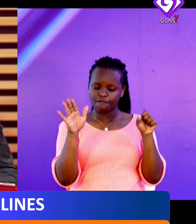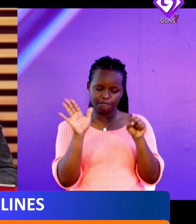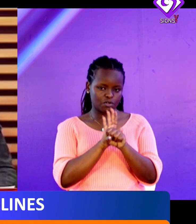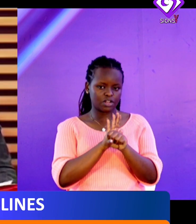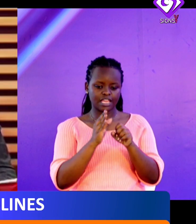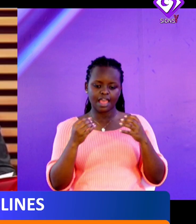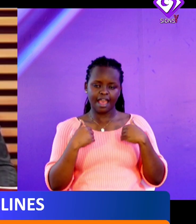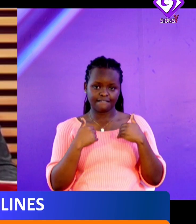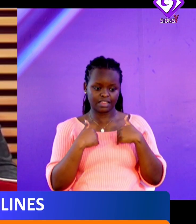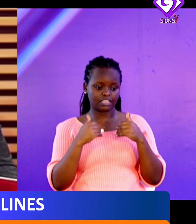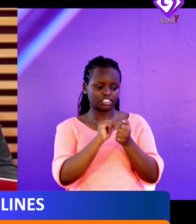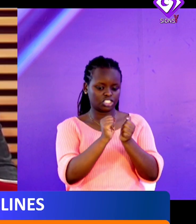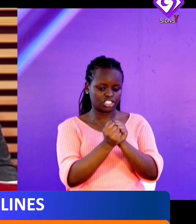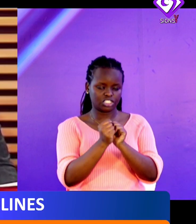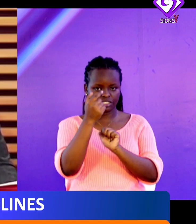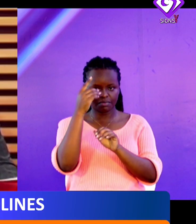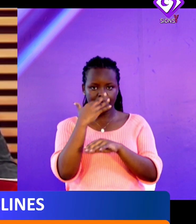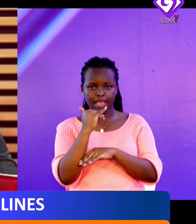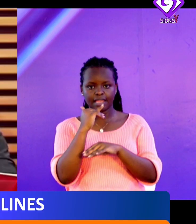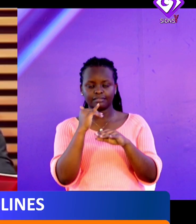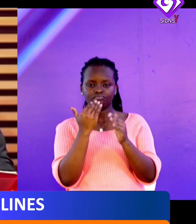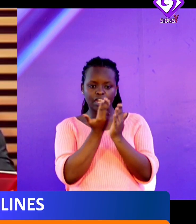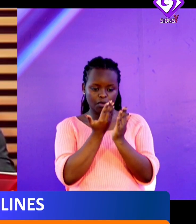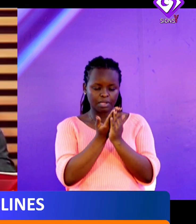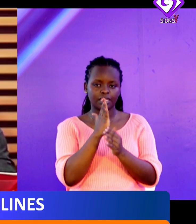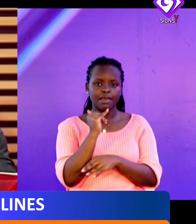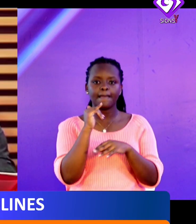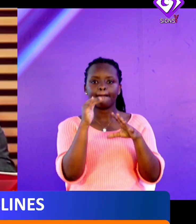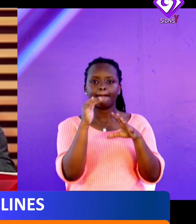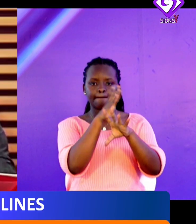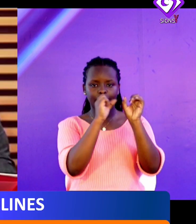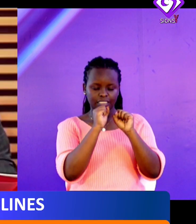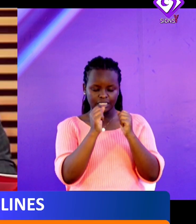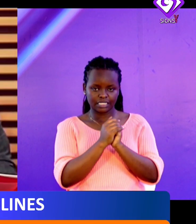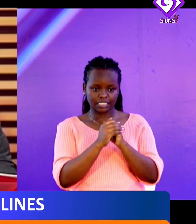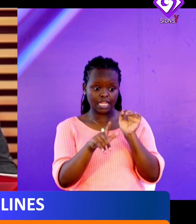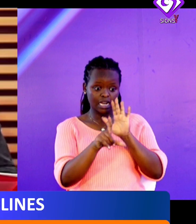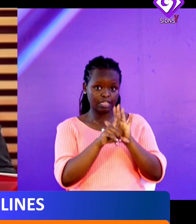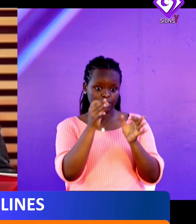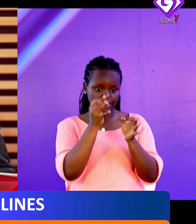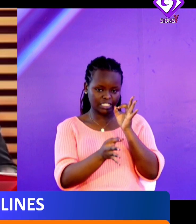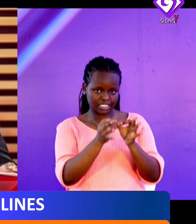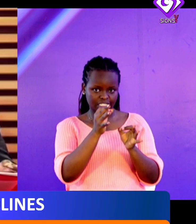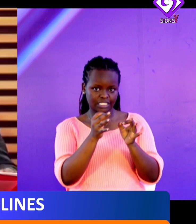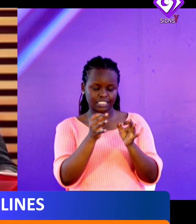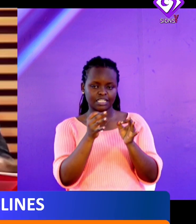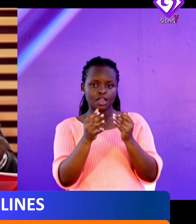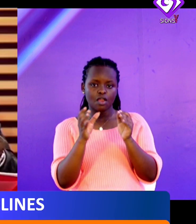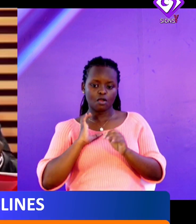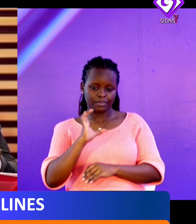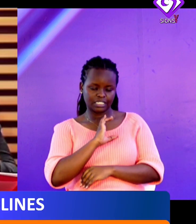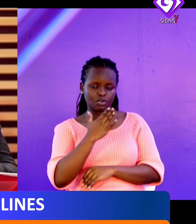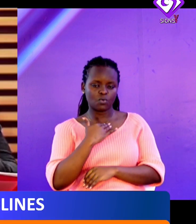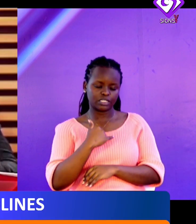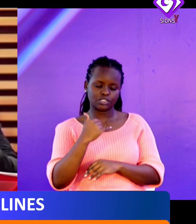President's reservations. On behalf of the Justice and Legal Affairs Committee, I wish to categorically state that